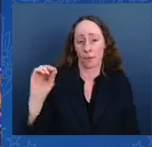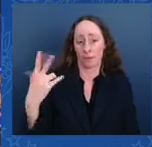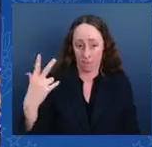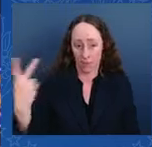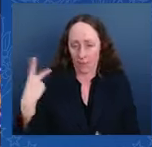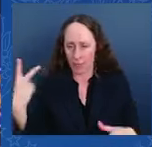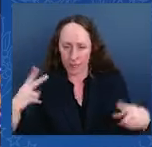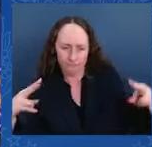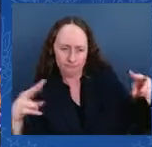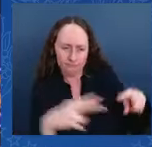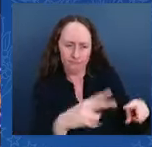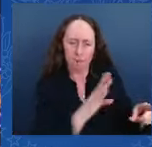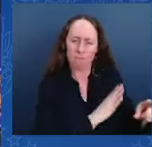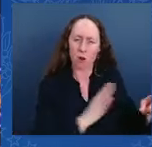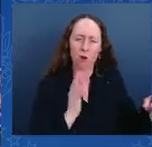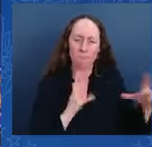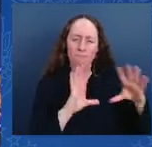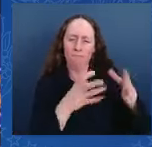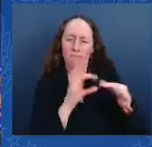But